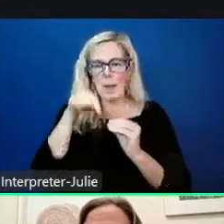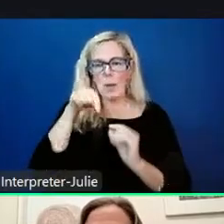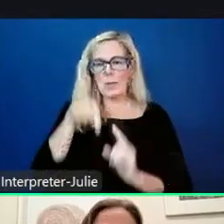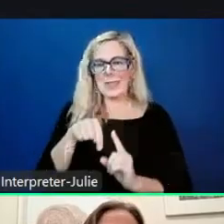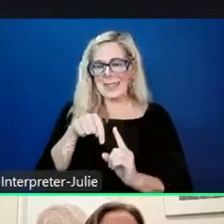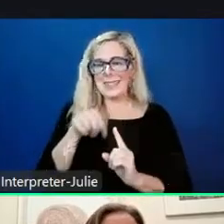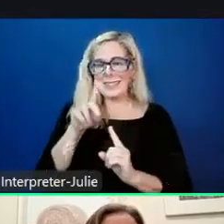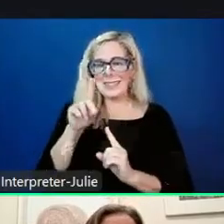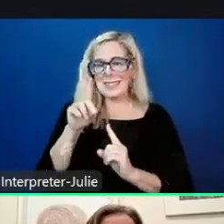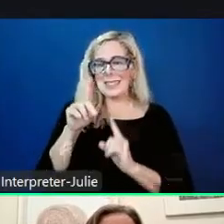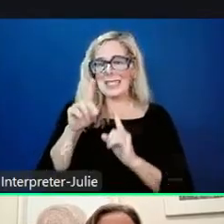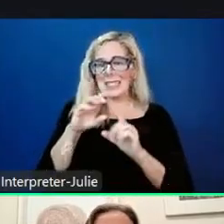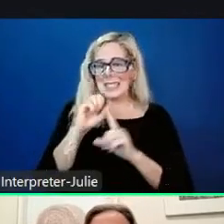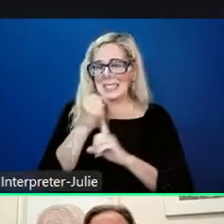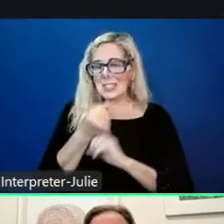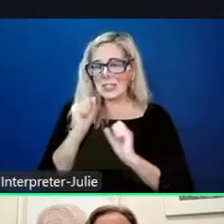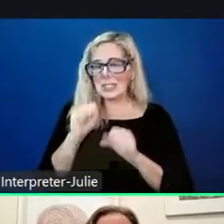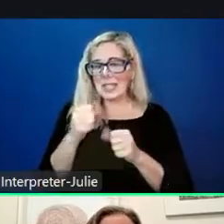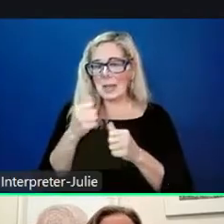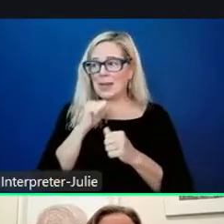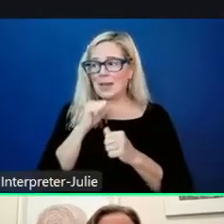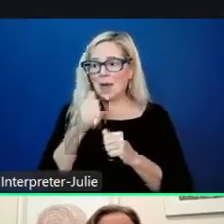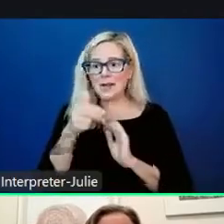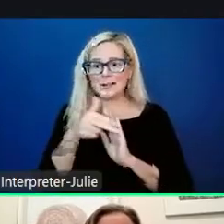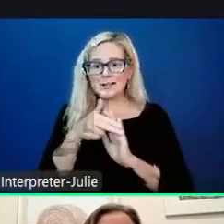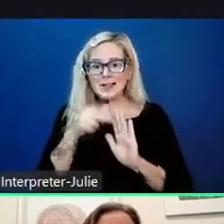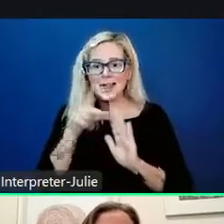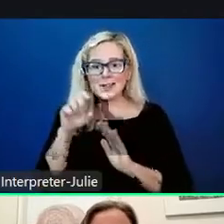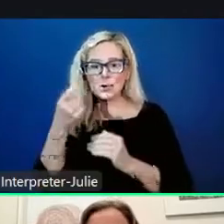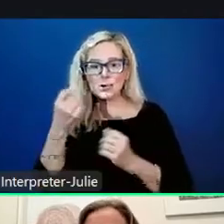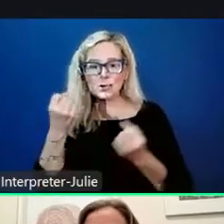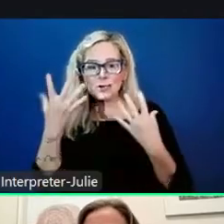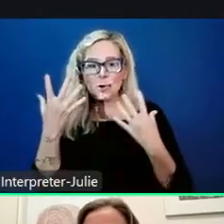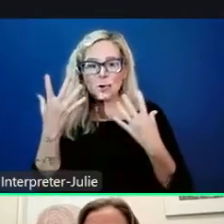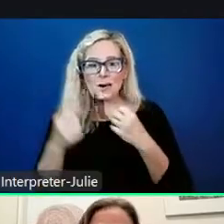undiagnosed for decades. I called upon esteemed colleagues from